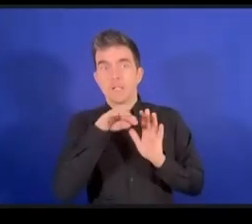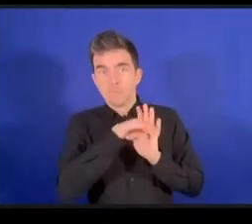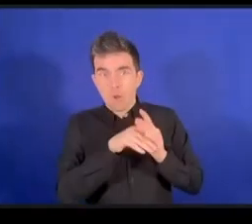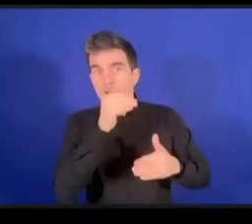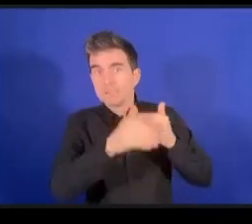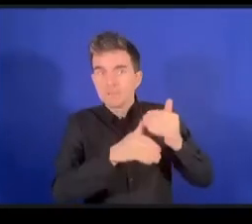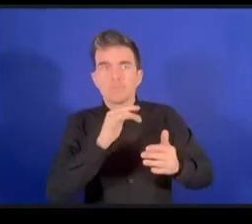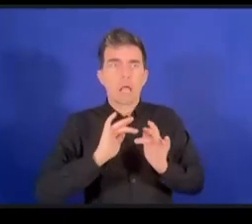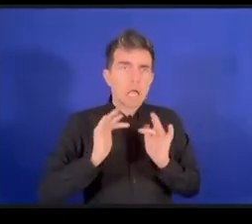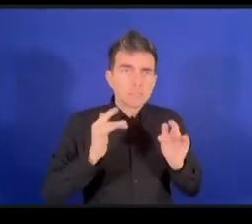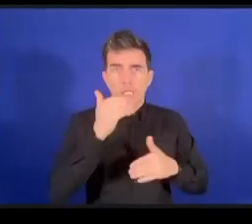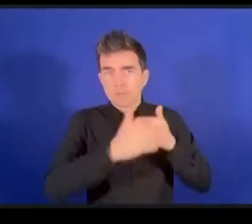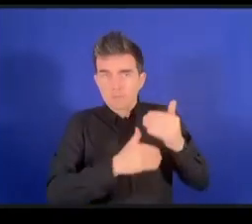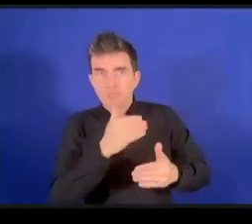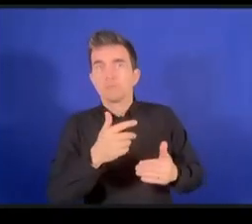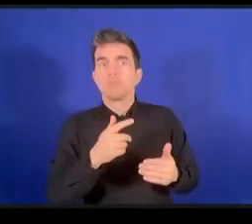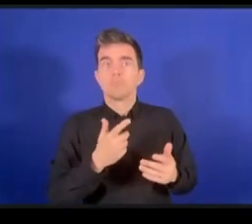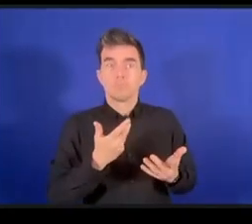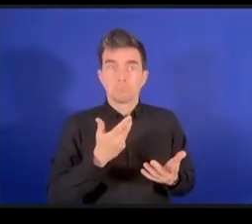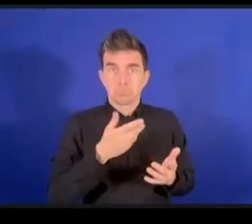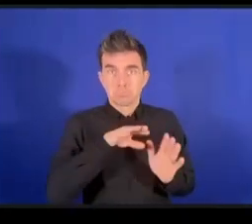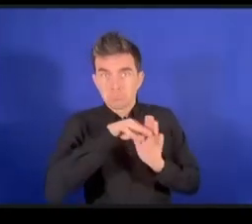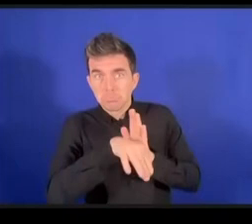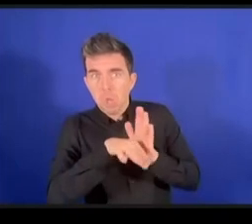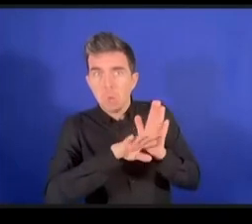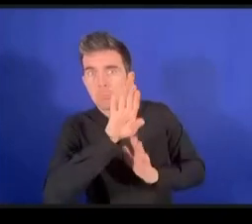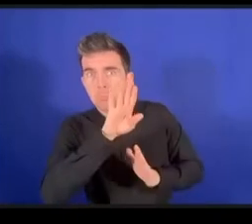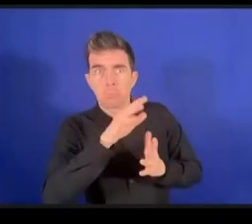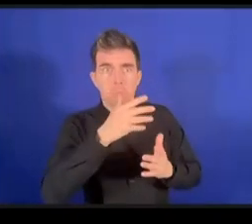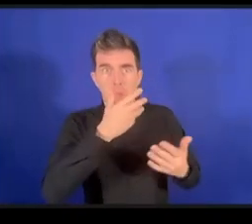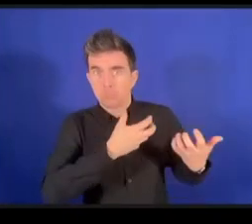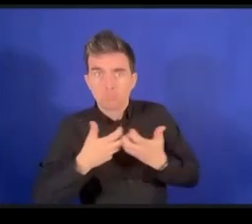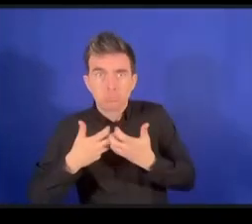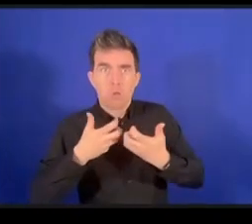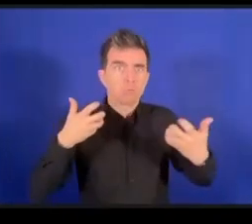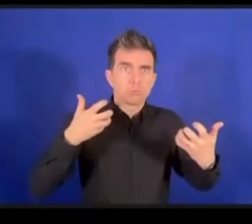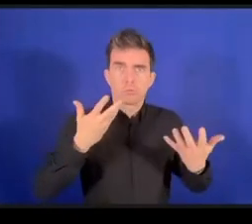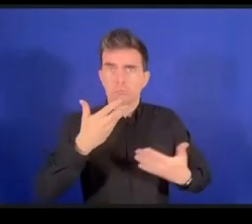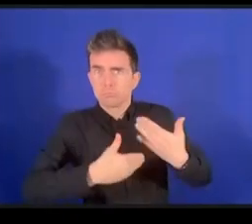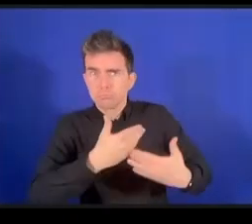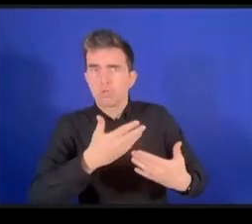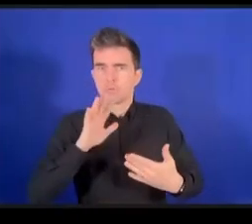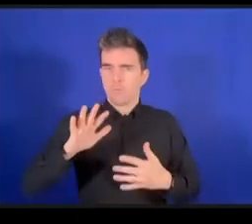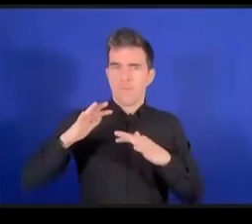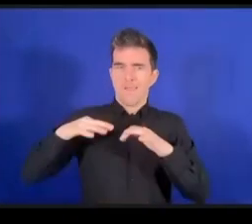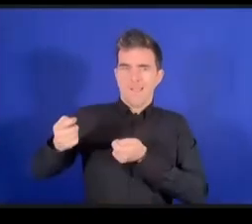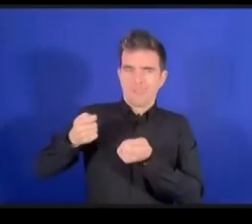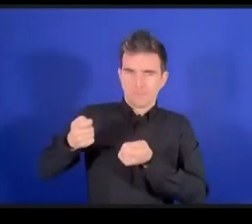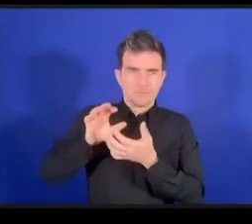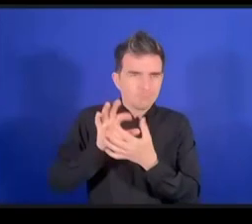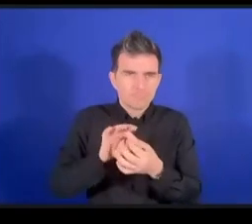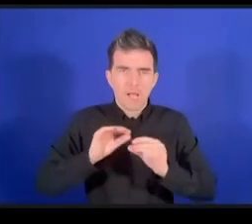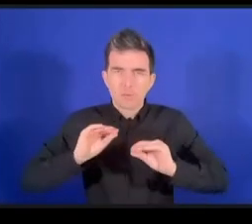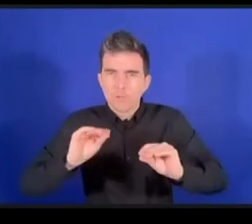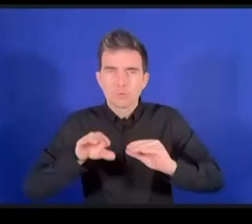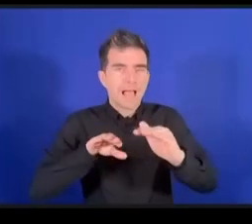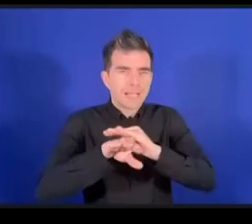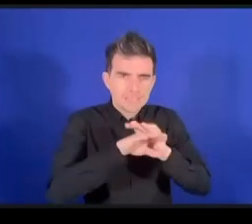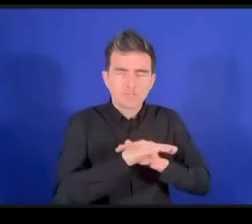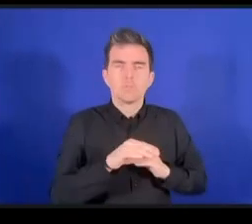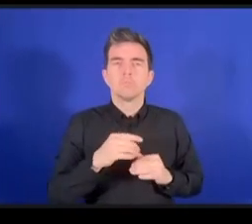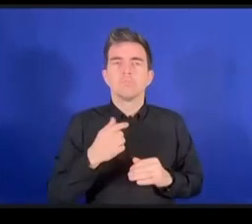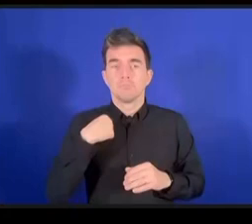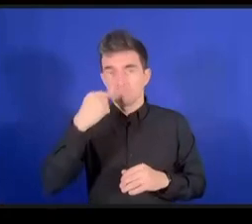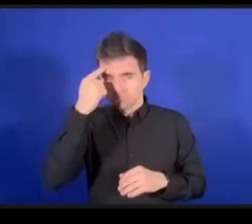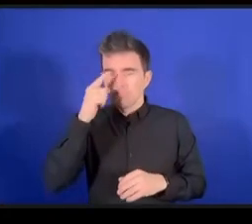asked a question of our speaker on youth who so eloquently talked about the youth voice, and you asked her the question about